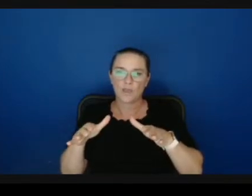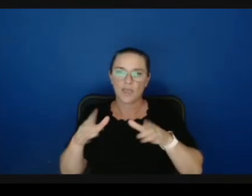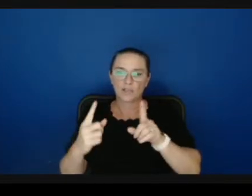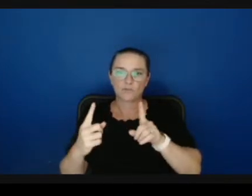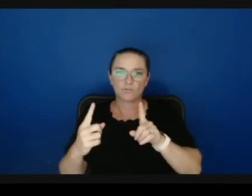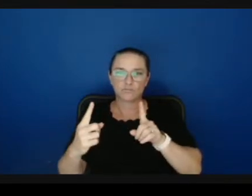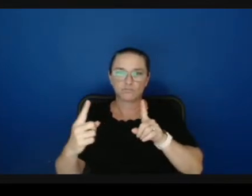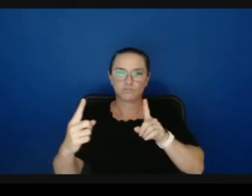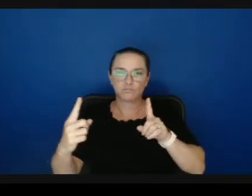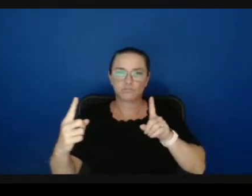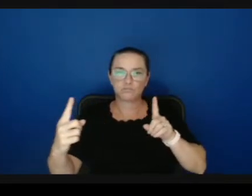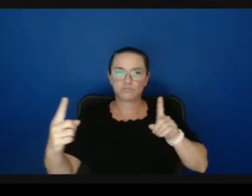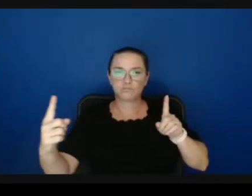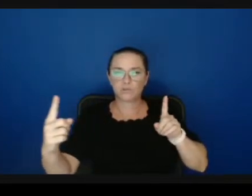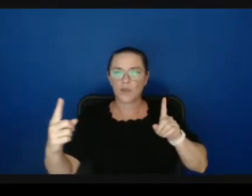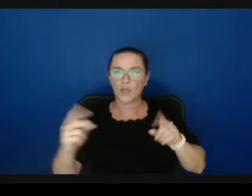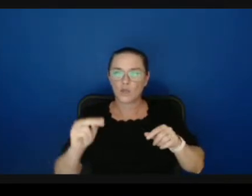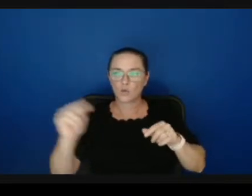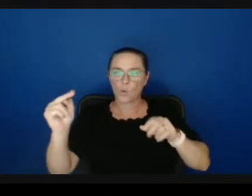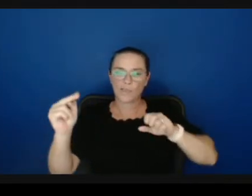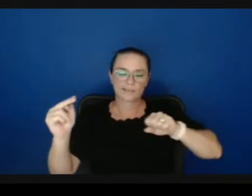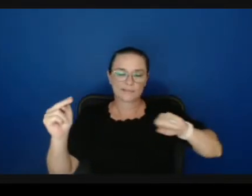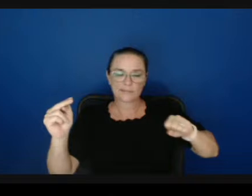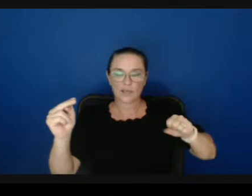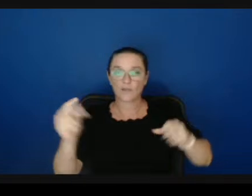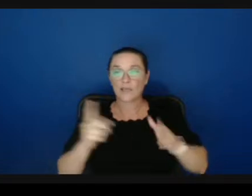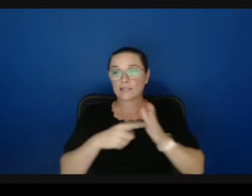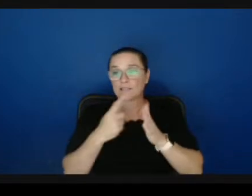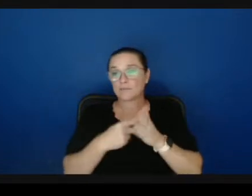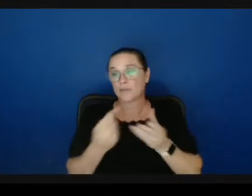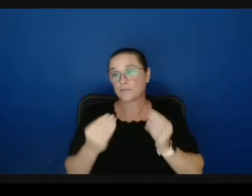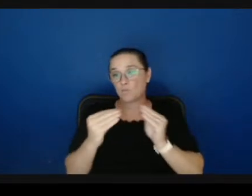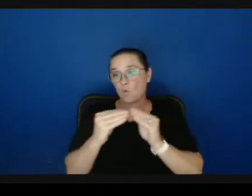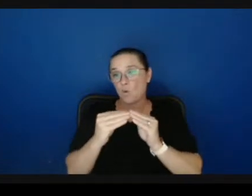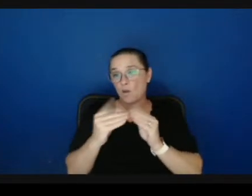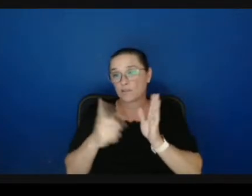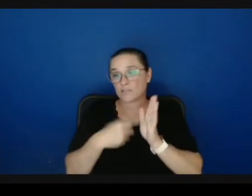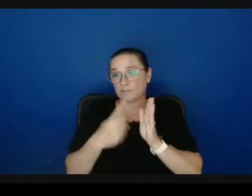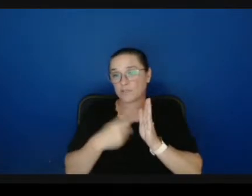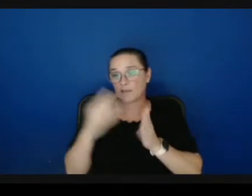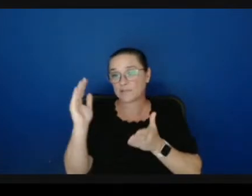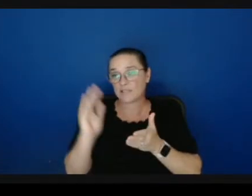caldera, sometimes more and sometimes less. When it's less, it's usually expanding